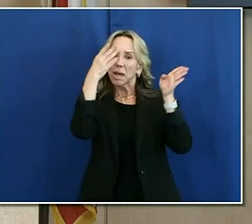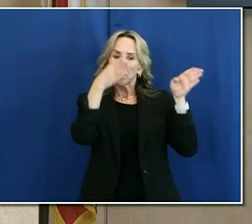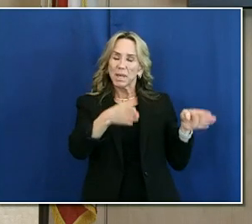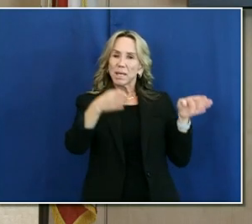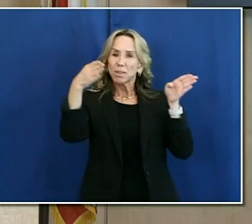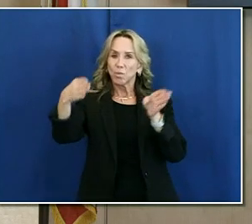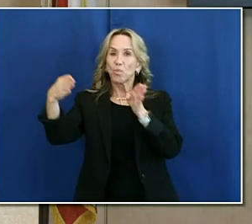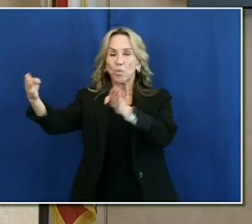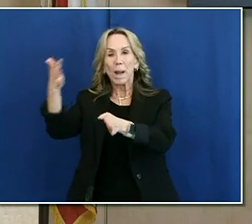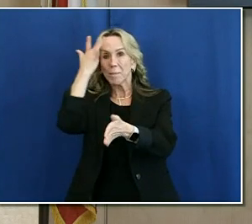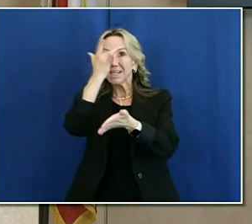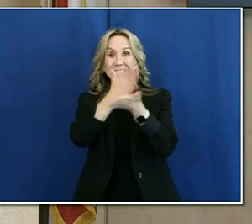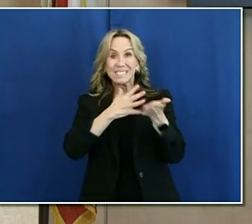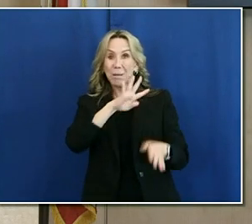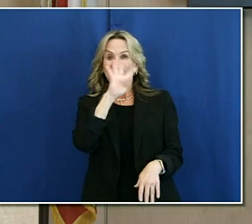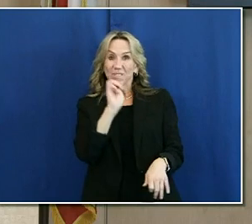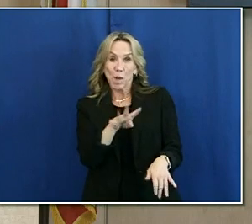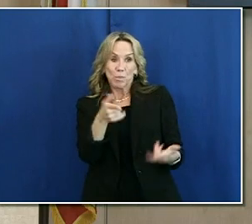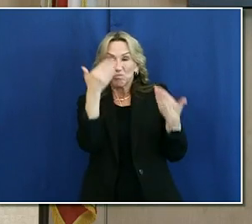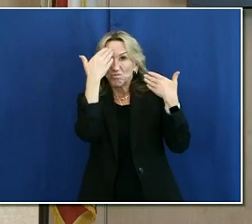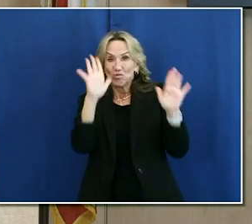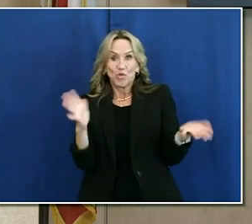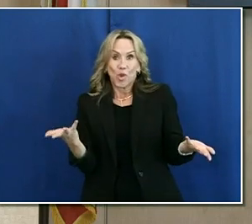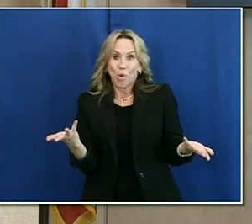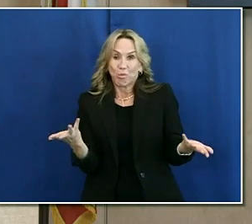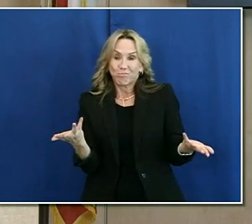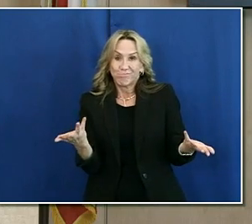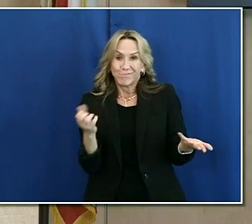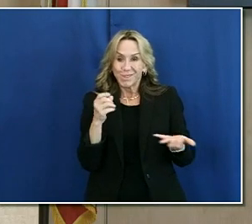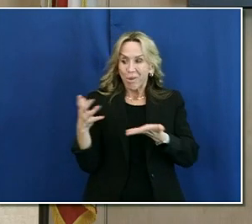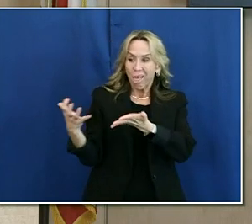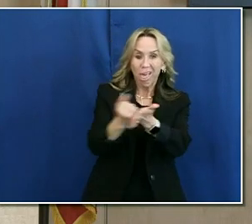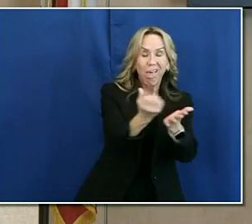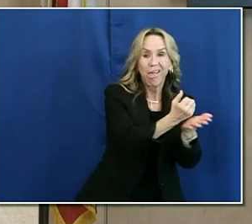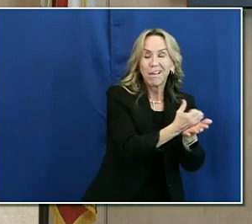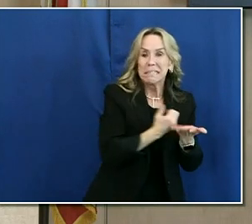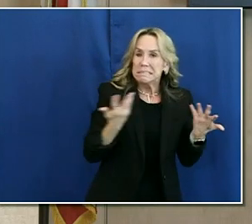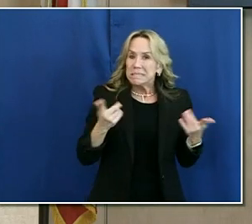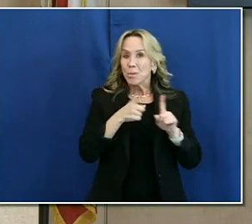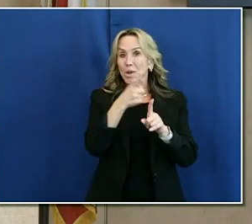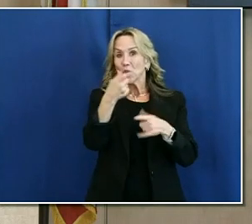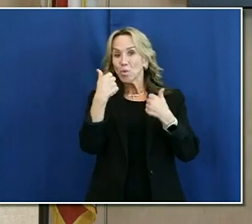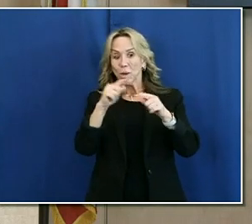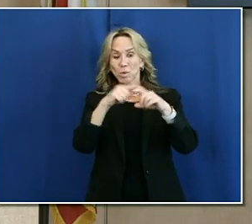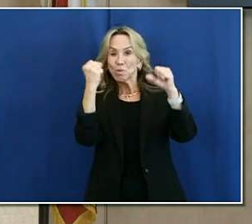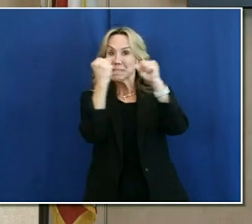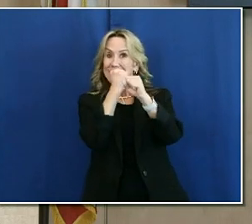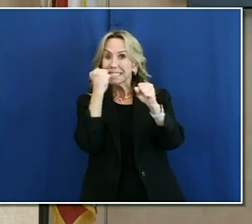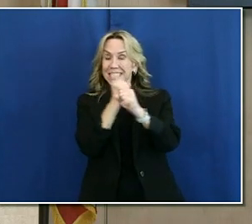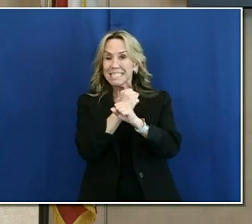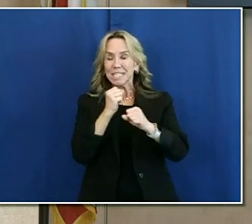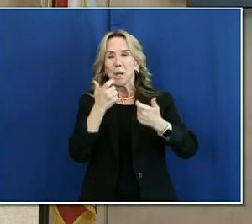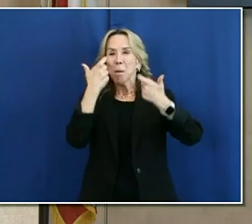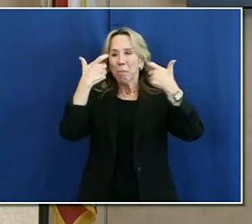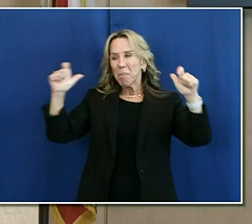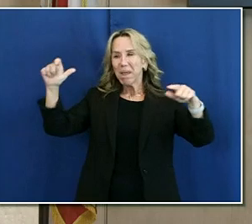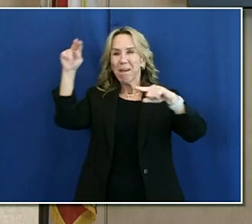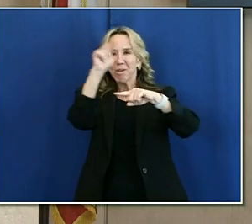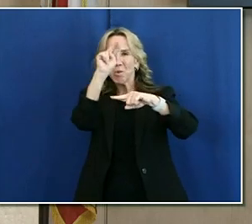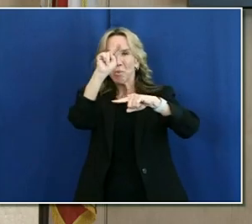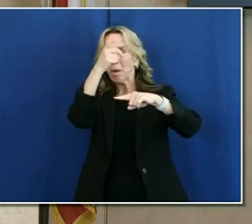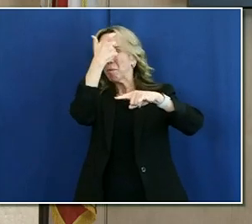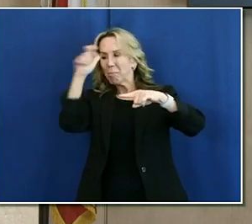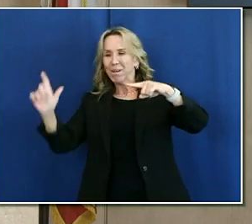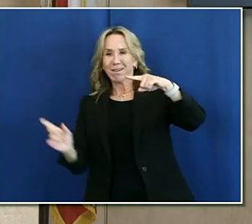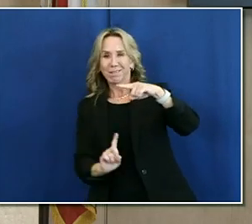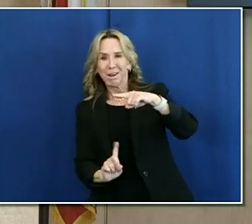the variables that you're collecting. Again, when you have a statistic you're calculating, you like to have the biggest numerator and the biggest denominator that you can come